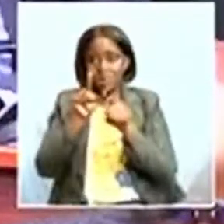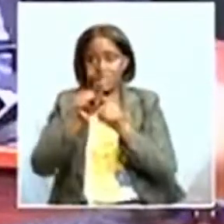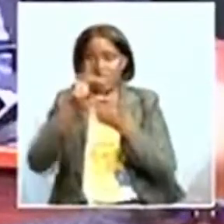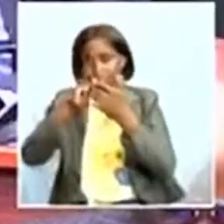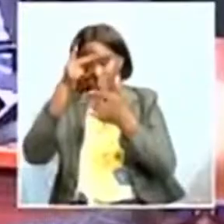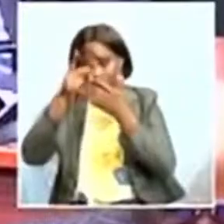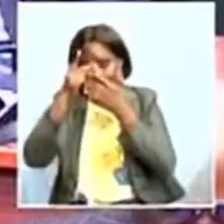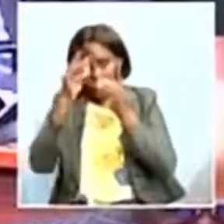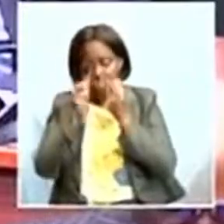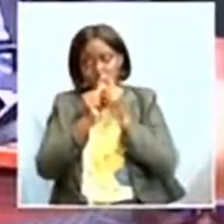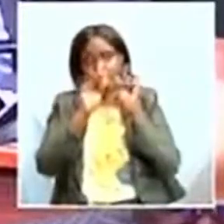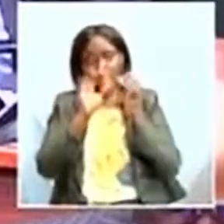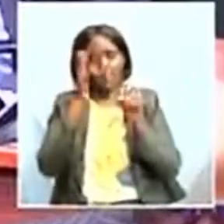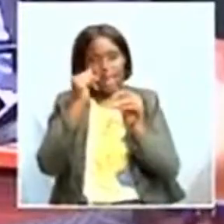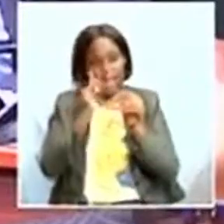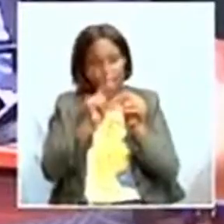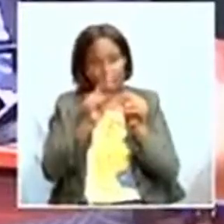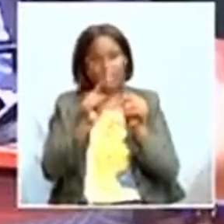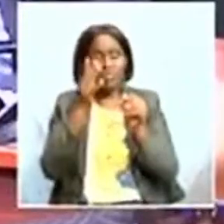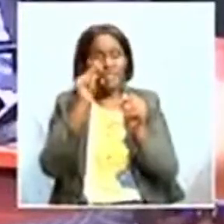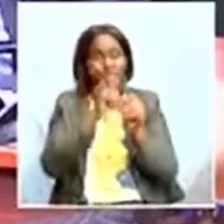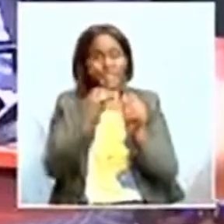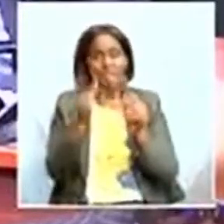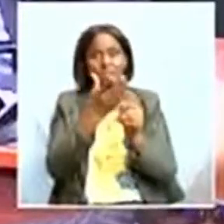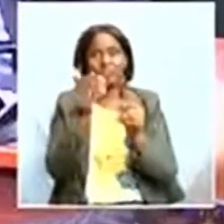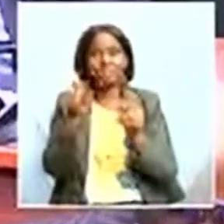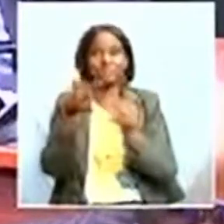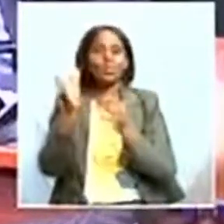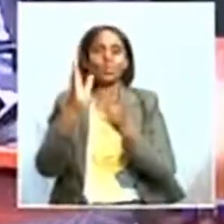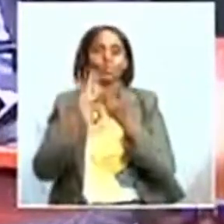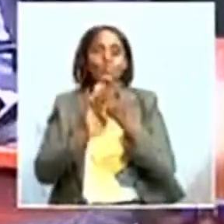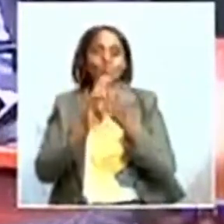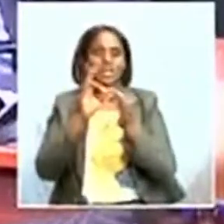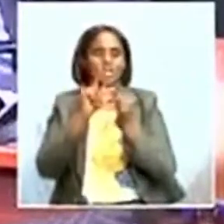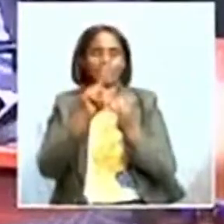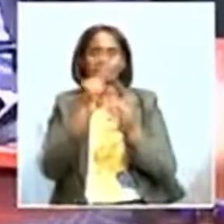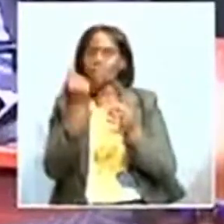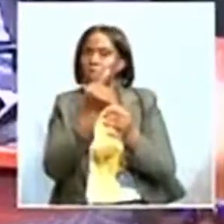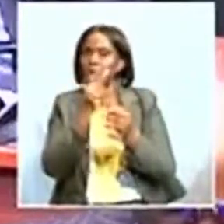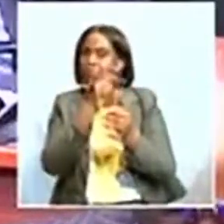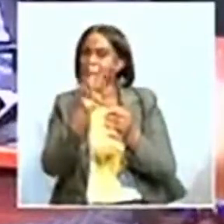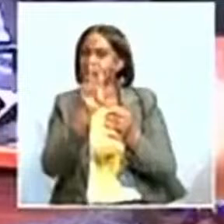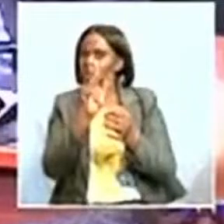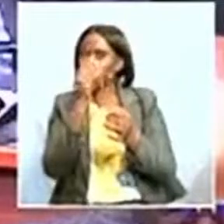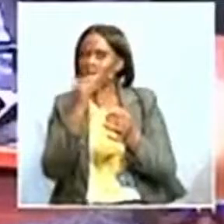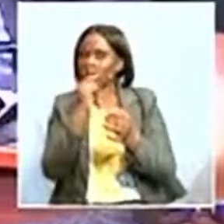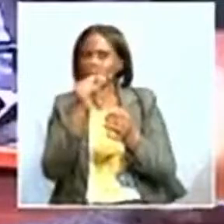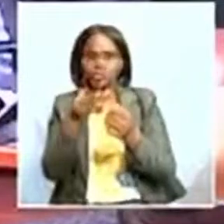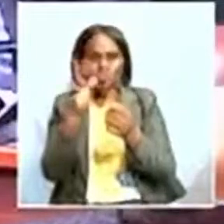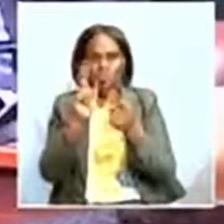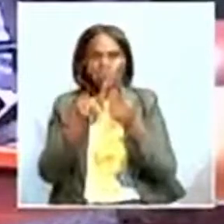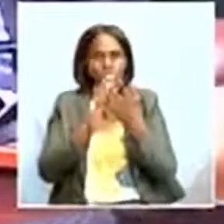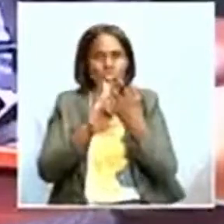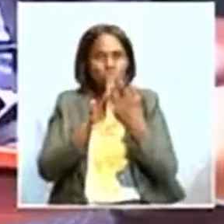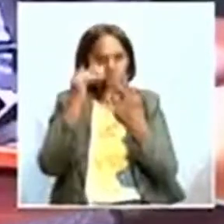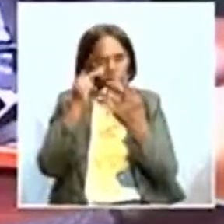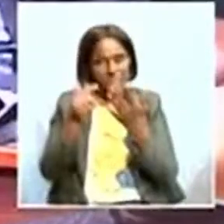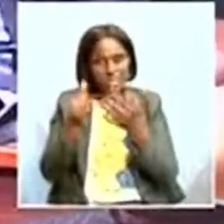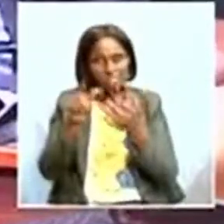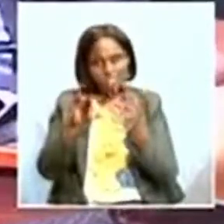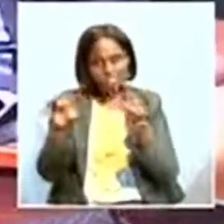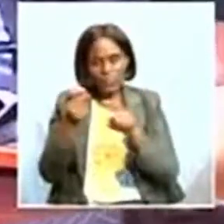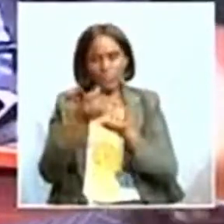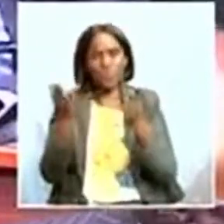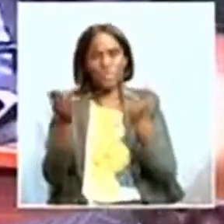of all, why weren't they going to school if it was only 200 kwacha? Why all of a sudden, where are the 2 million come